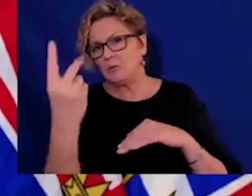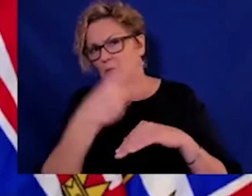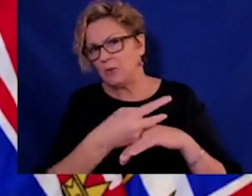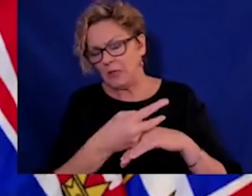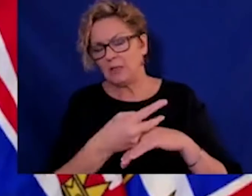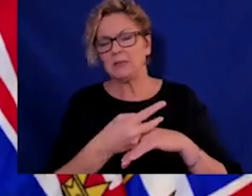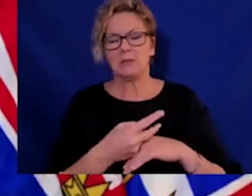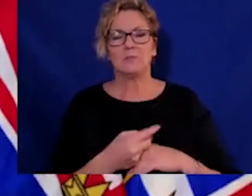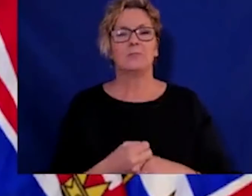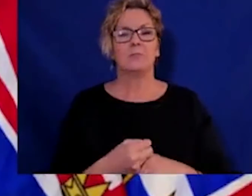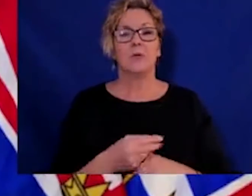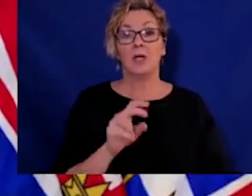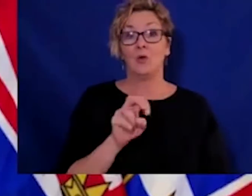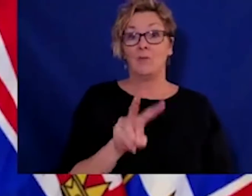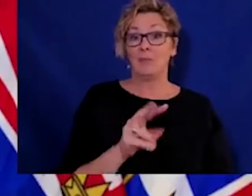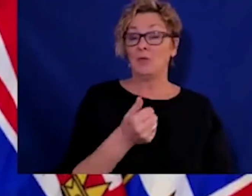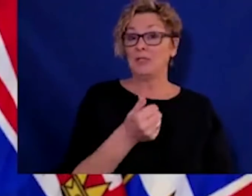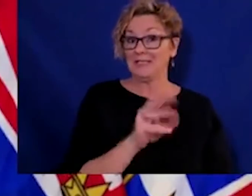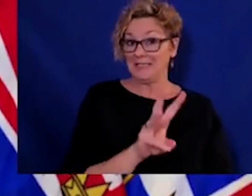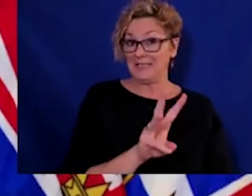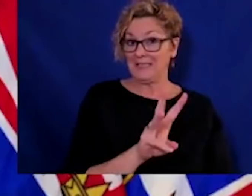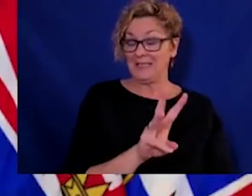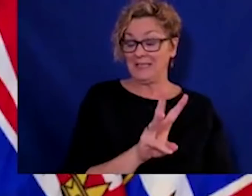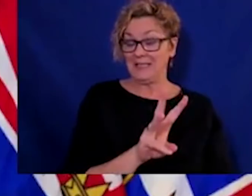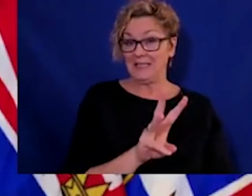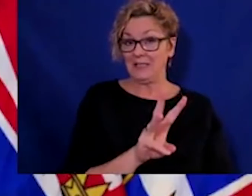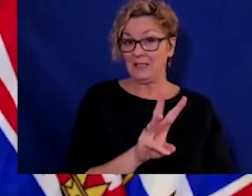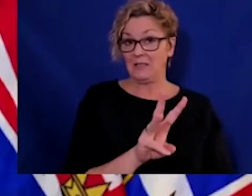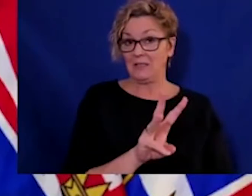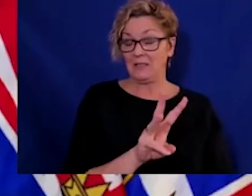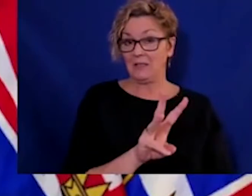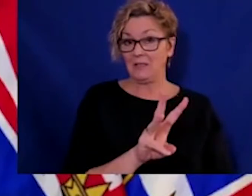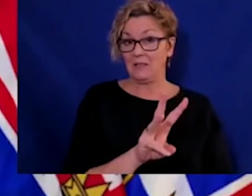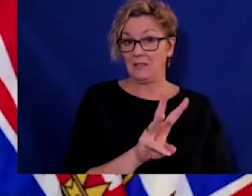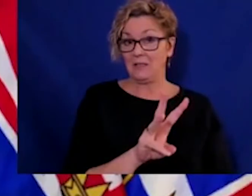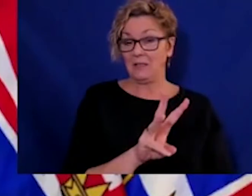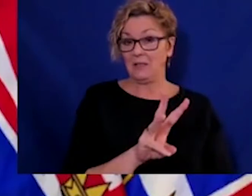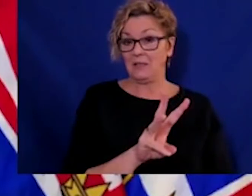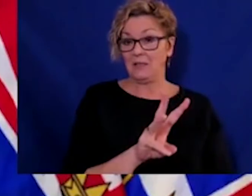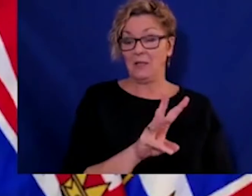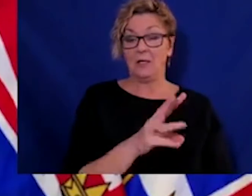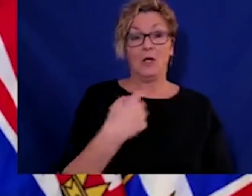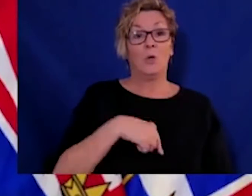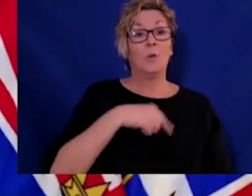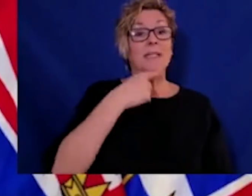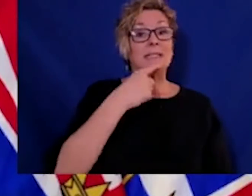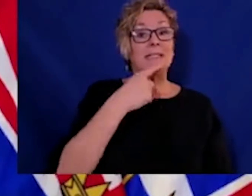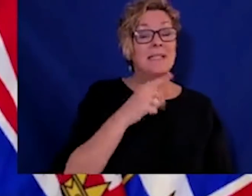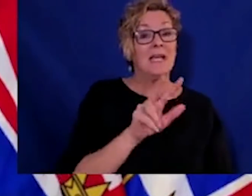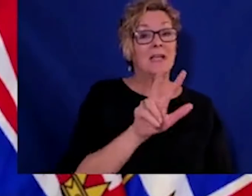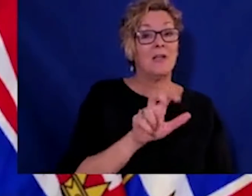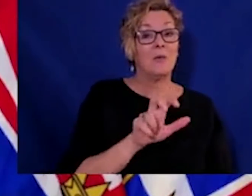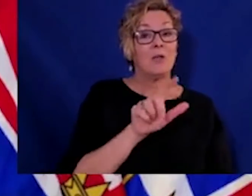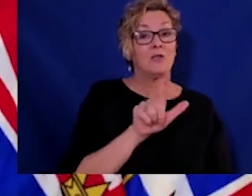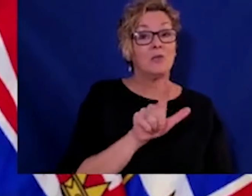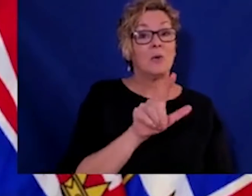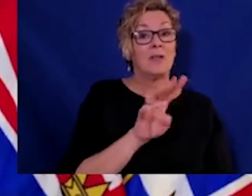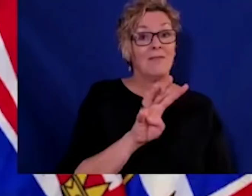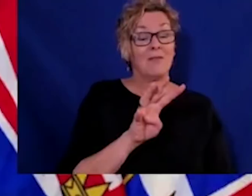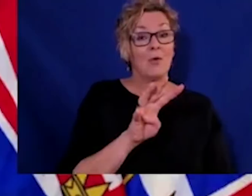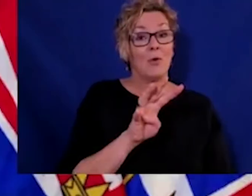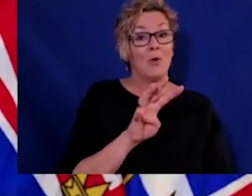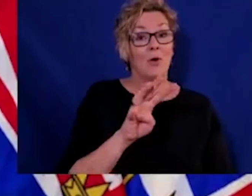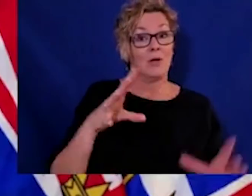two. So on the 16th of November, and we reported